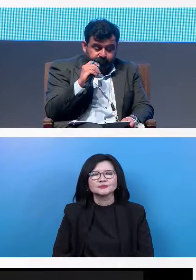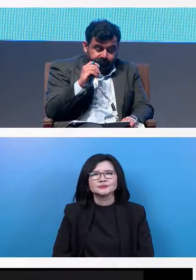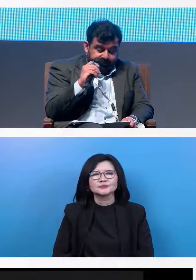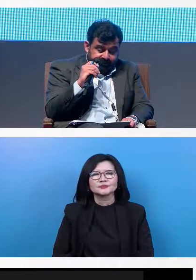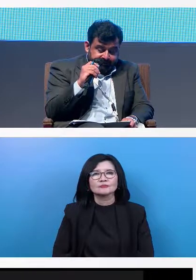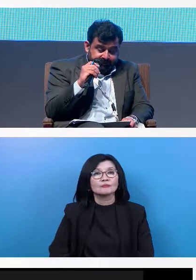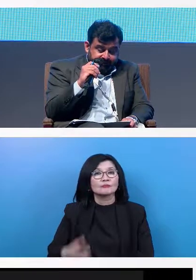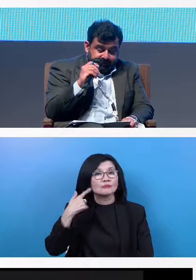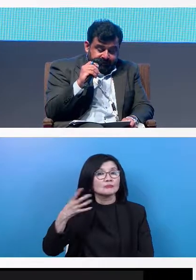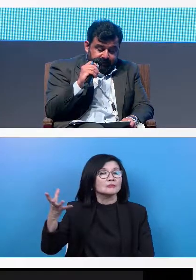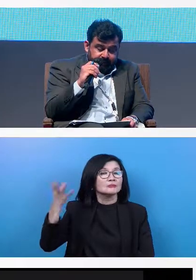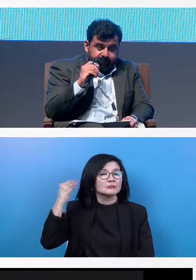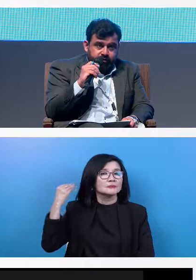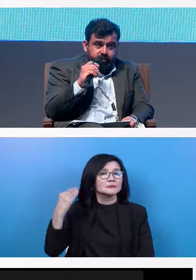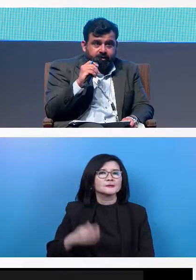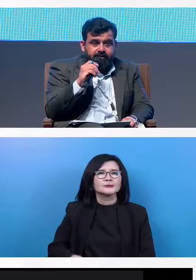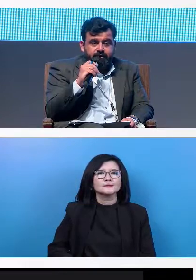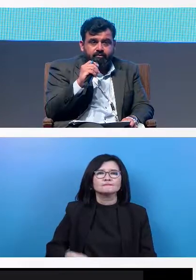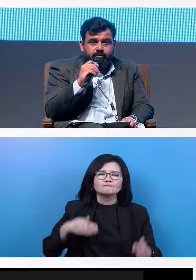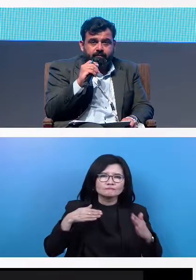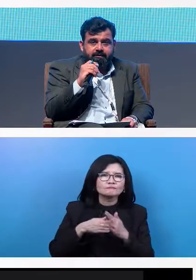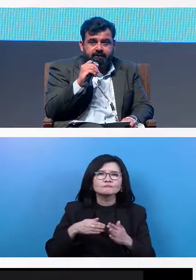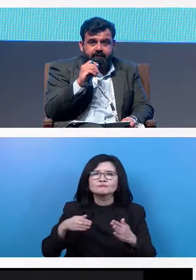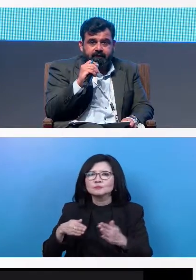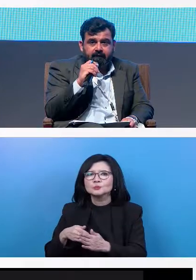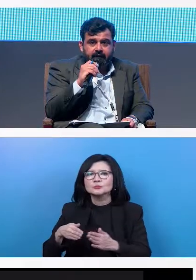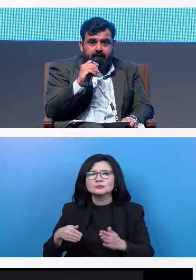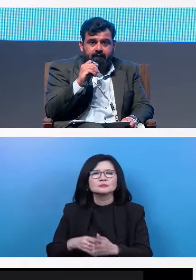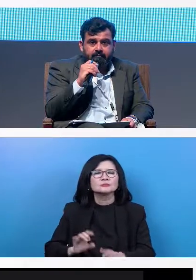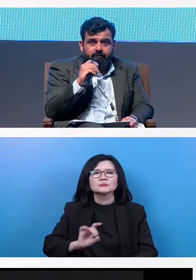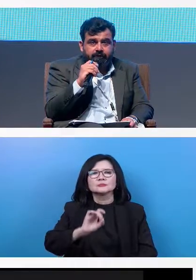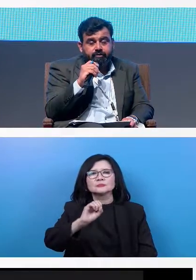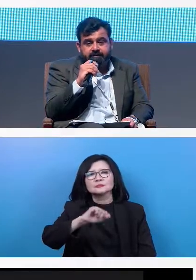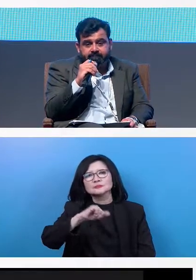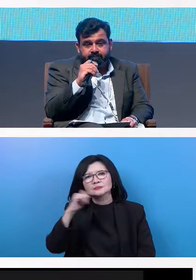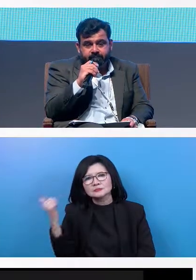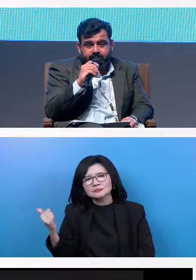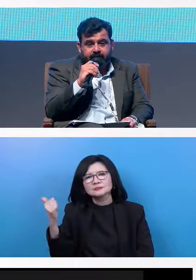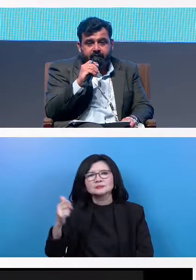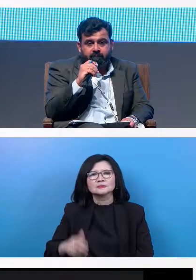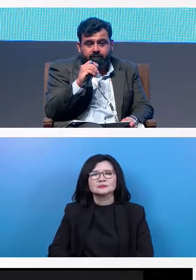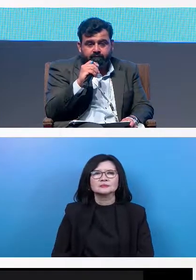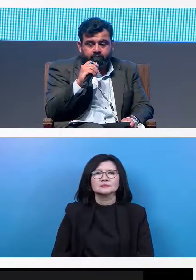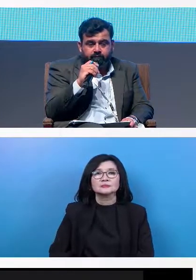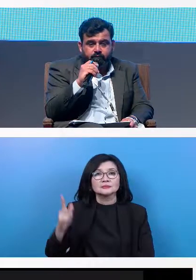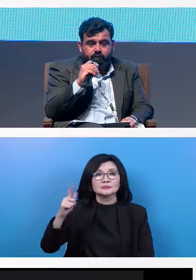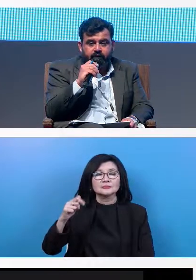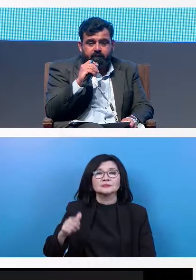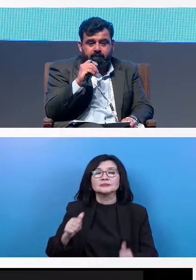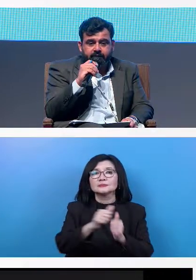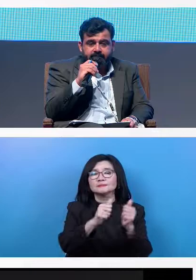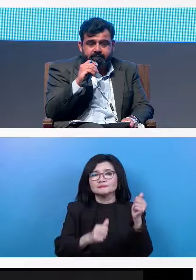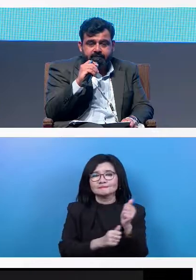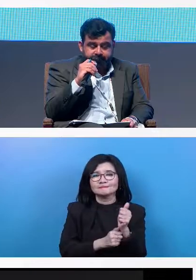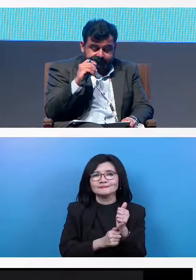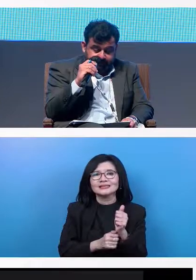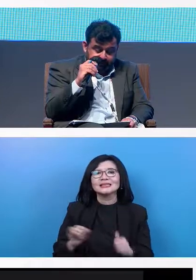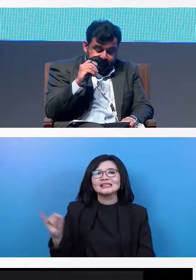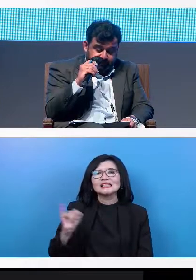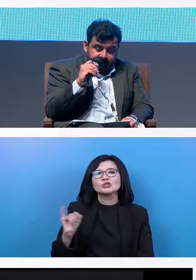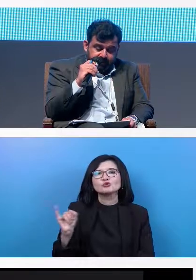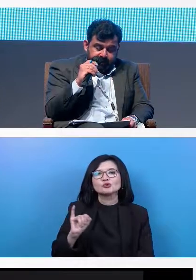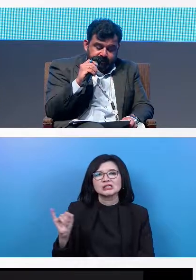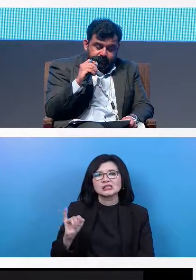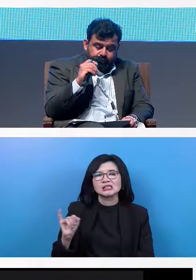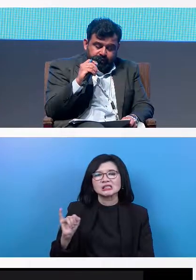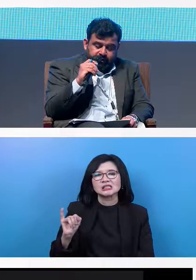and opportunities. So Sean, as you represent the insurance industry, the ICMIF with more than 200 members in